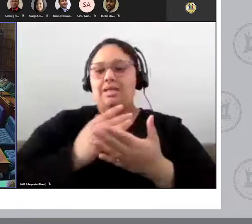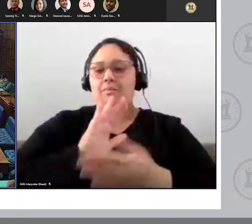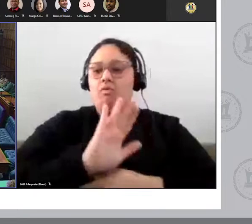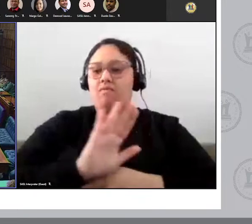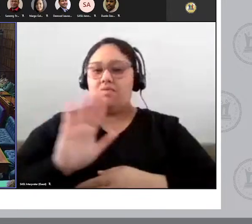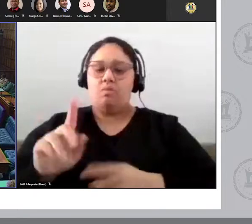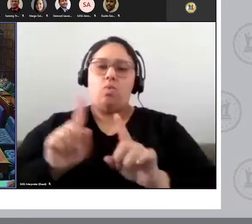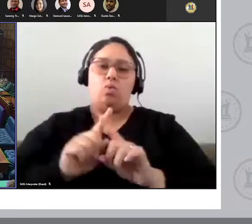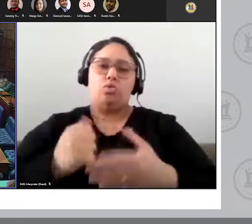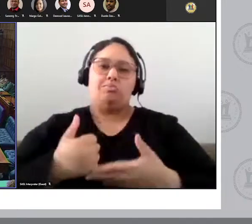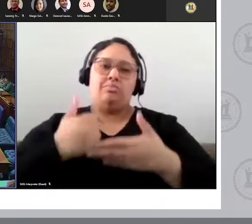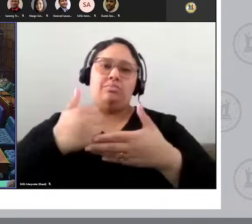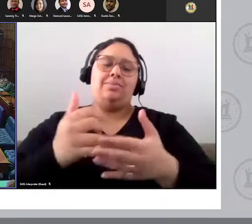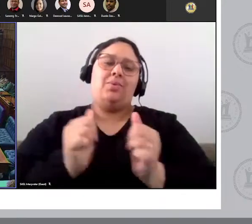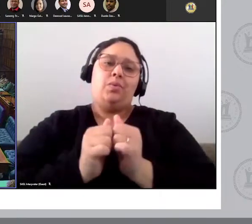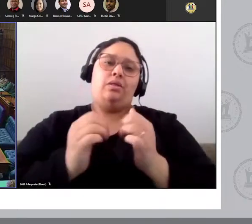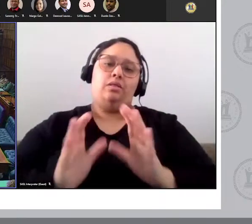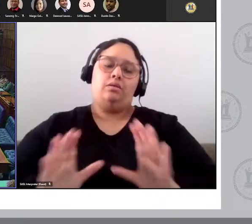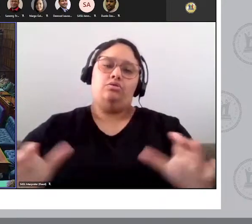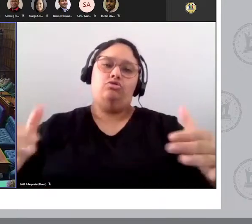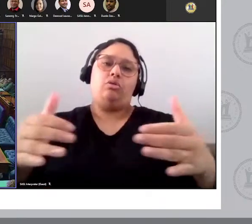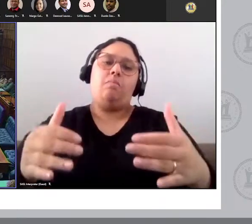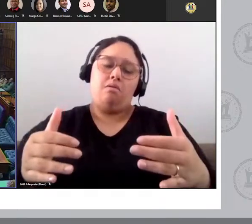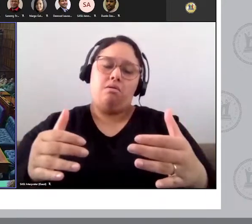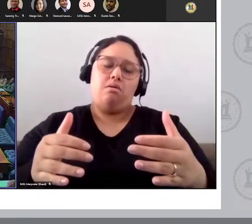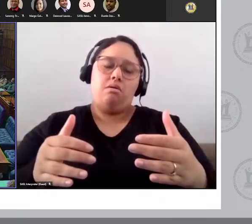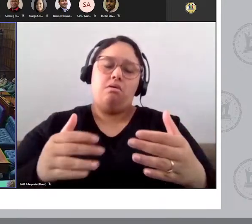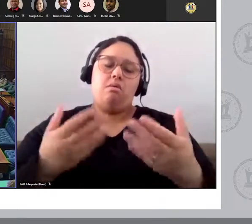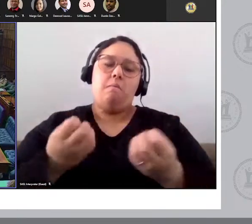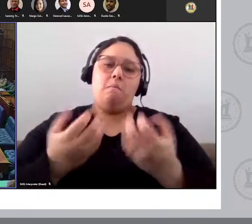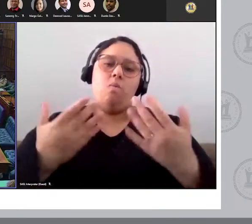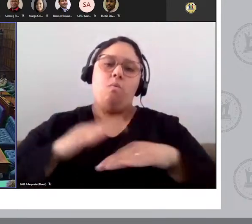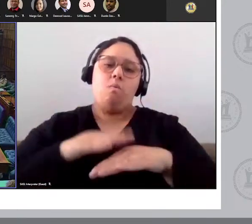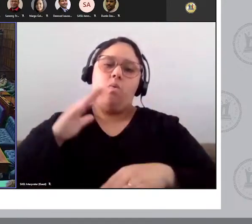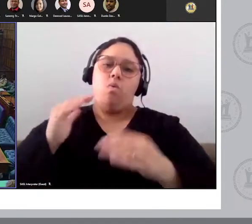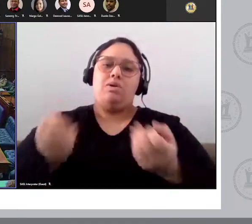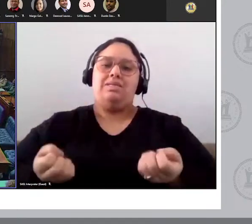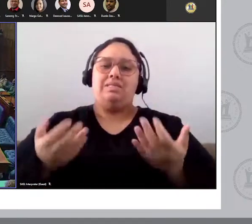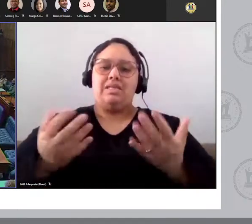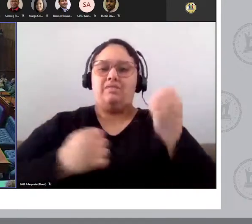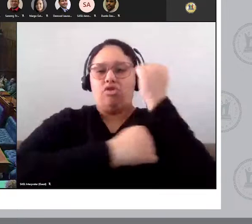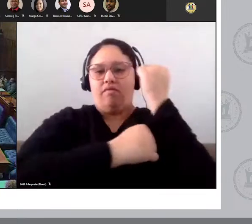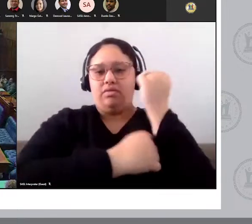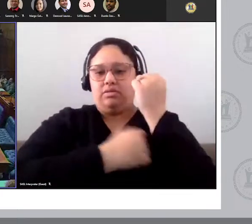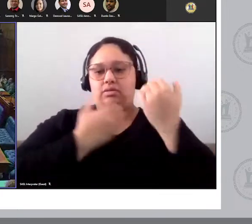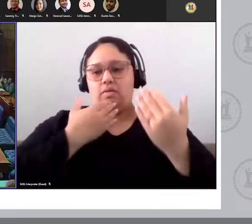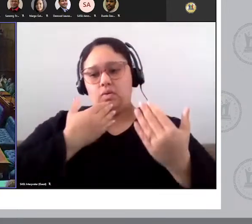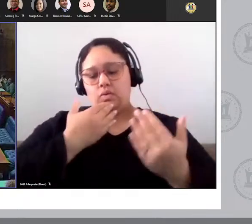are also assist in the chamber, mostly our service officers. Thank you.